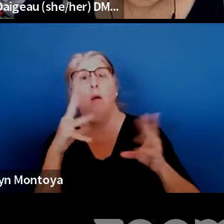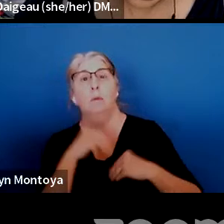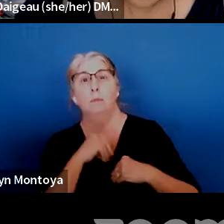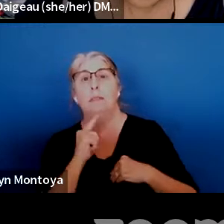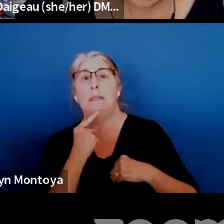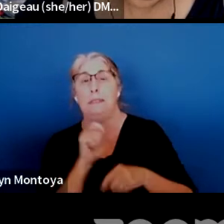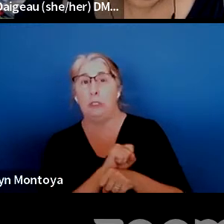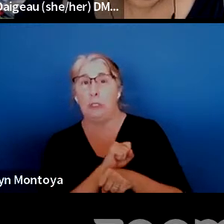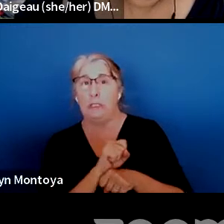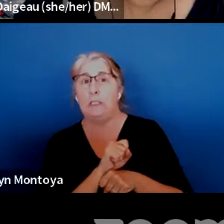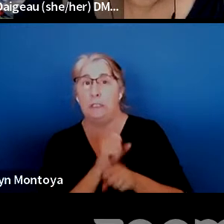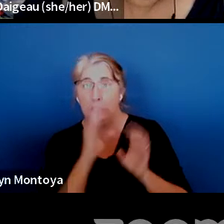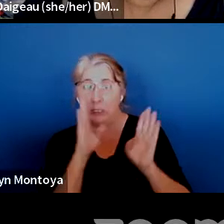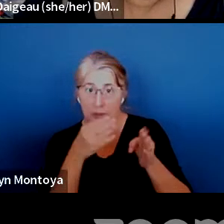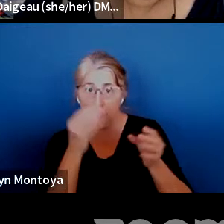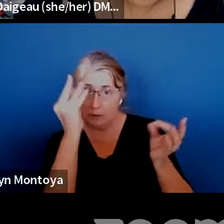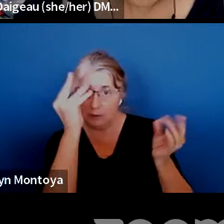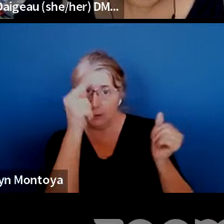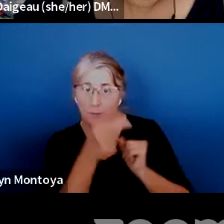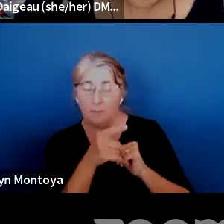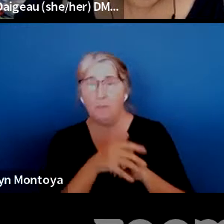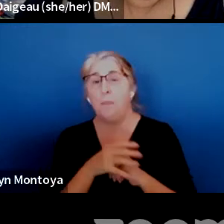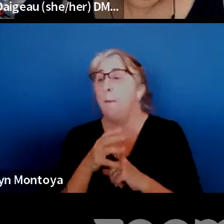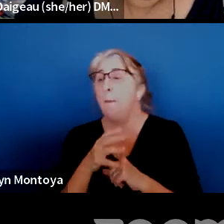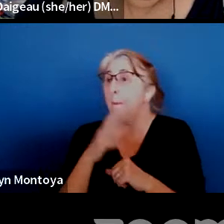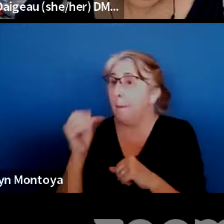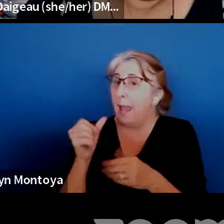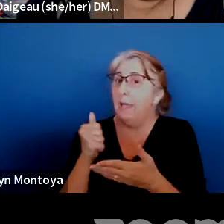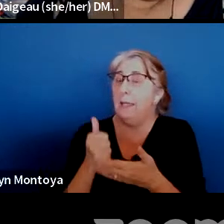Okay, great. And it also helps